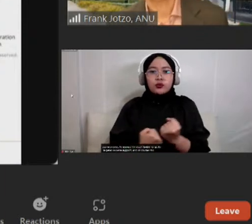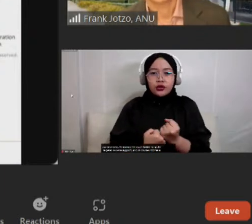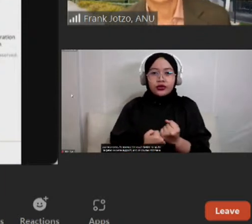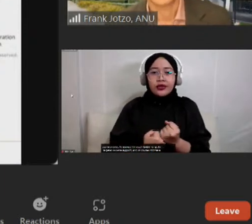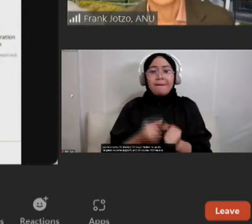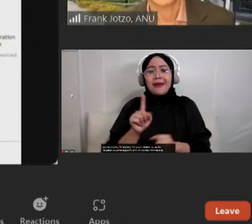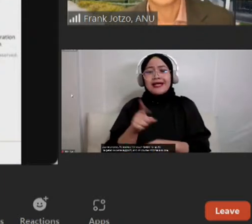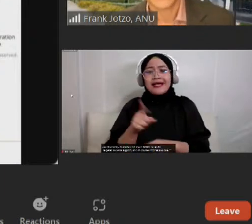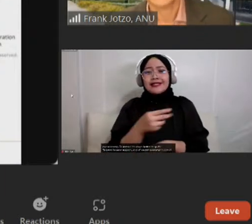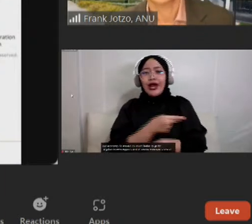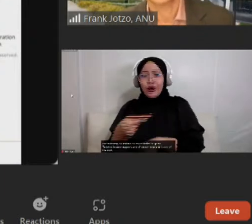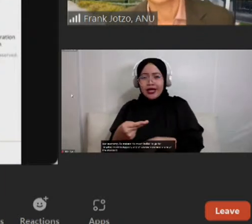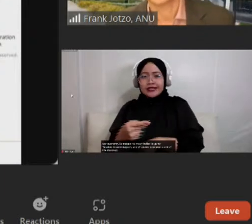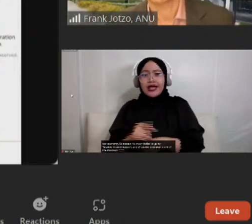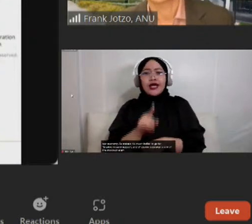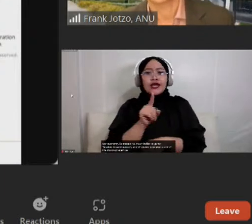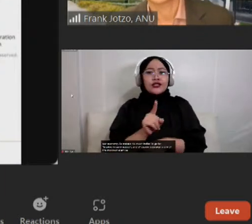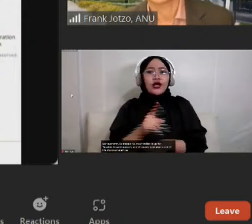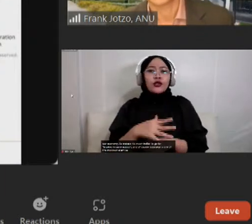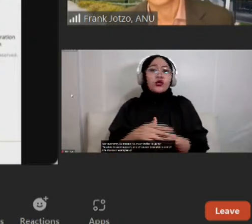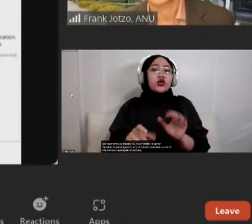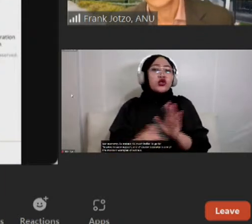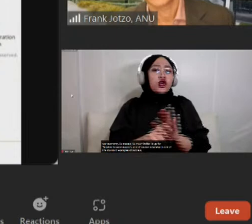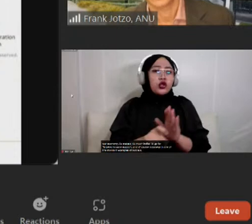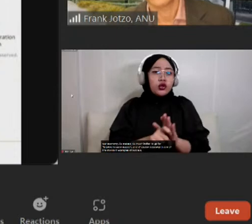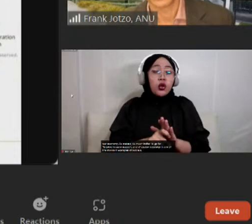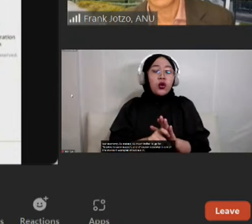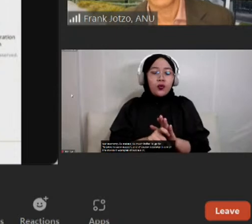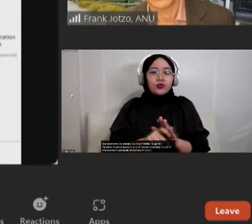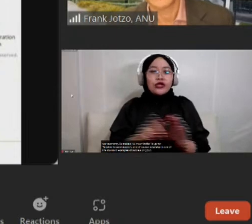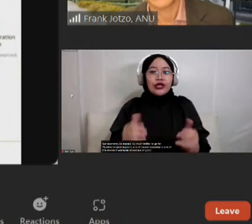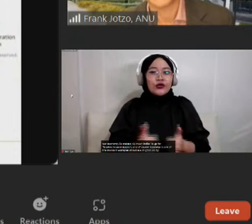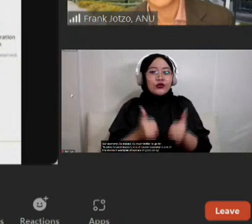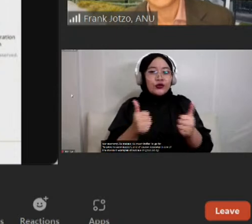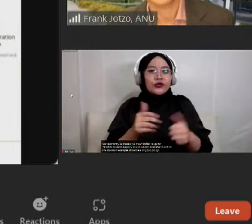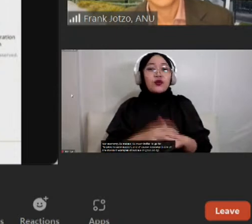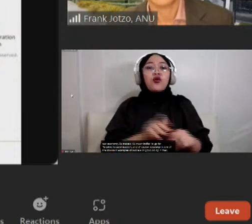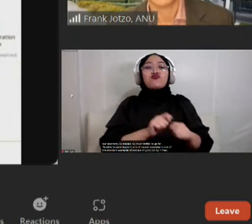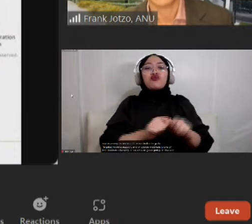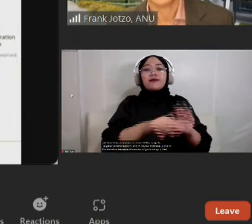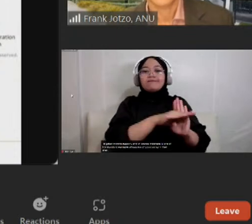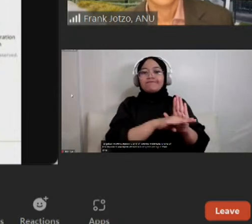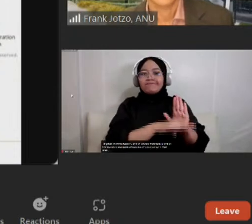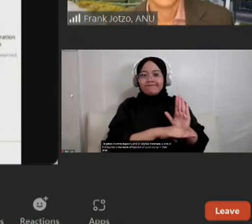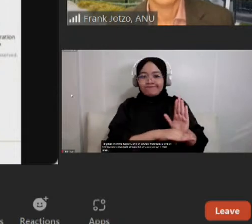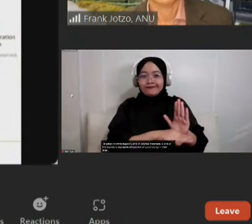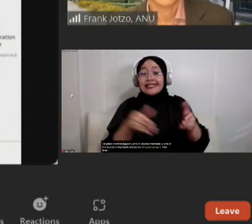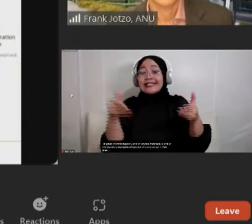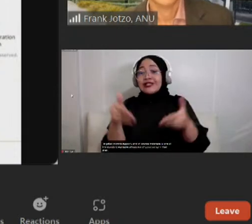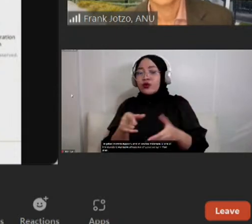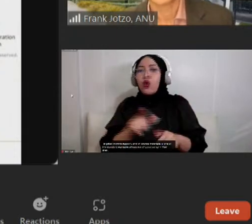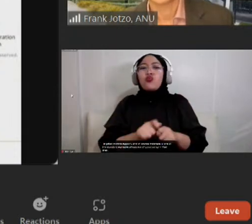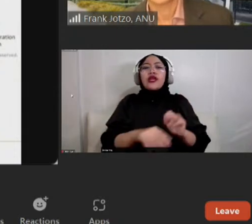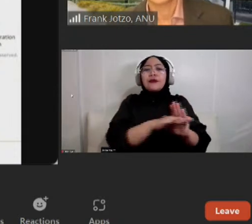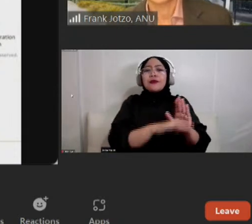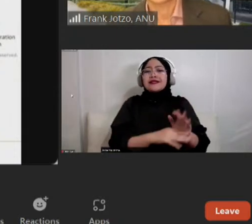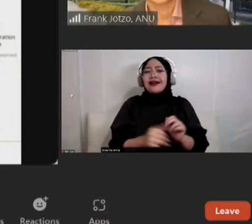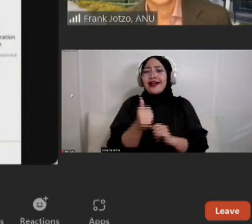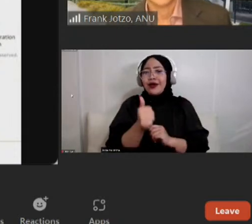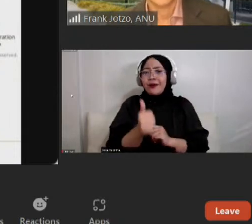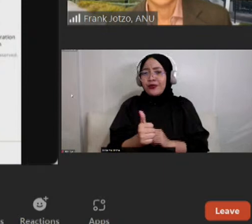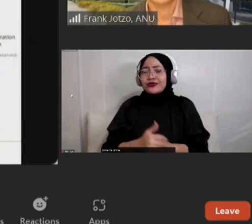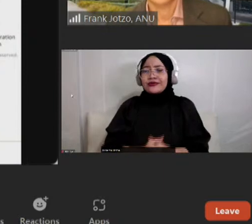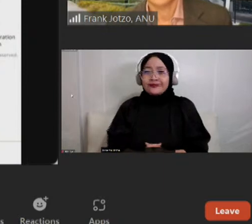Indonesia is one of the standout examples of success of good policy in that area, in terms of